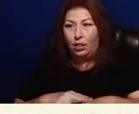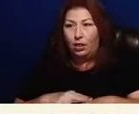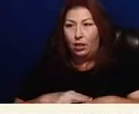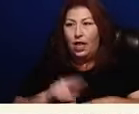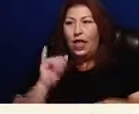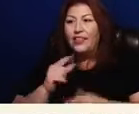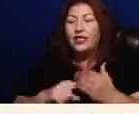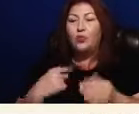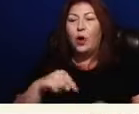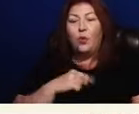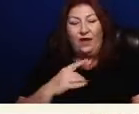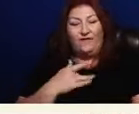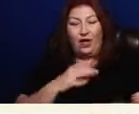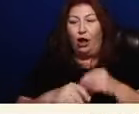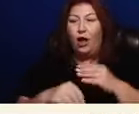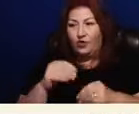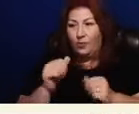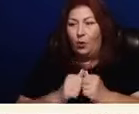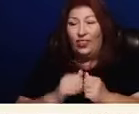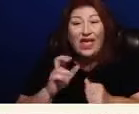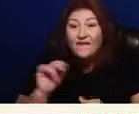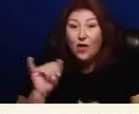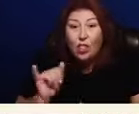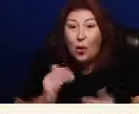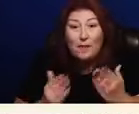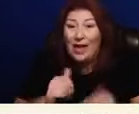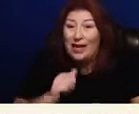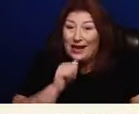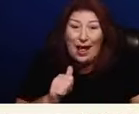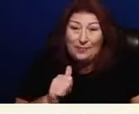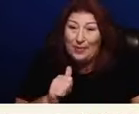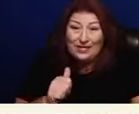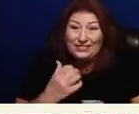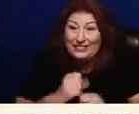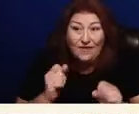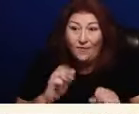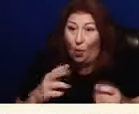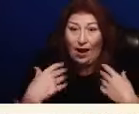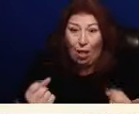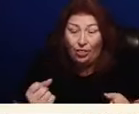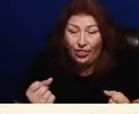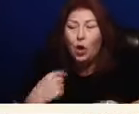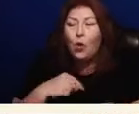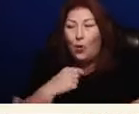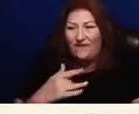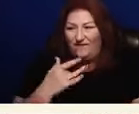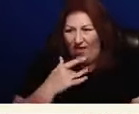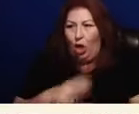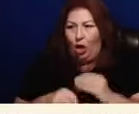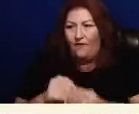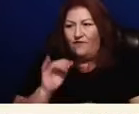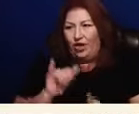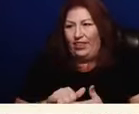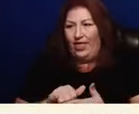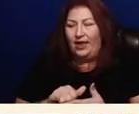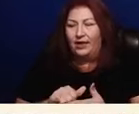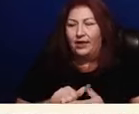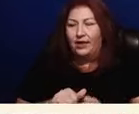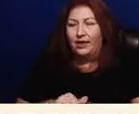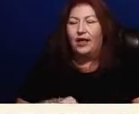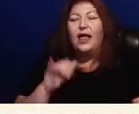are comfortable with. Even though it might not be safe or healthy, we get comfort in those things. And so that's